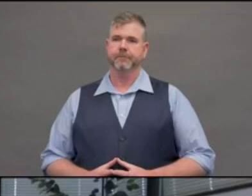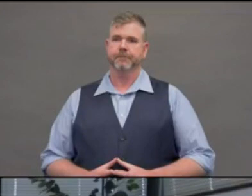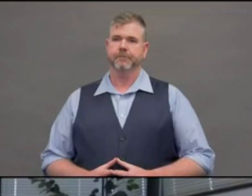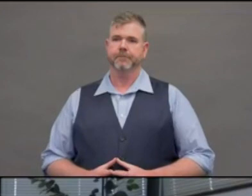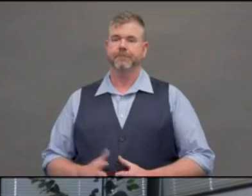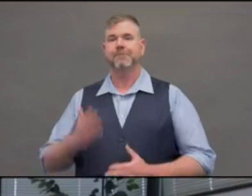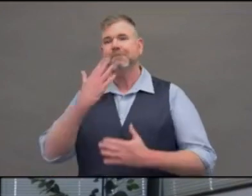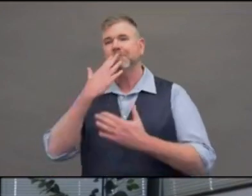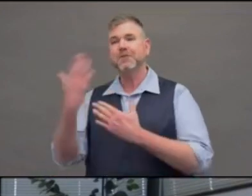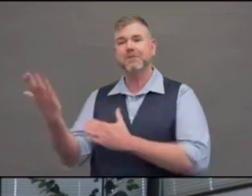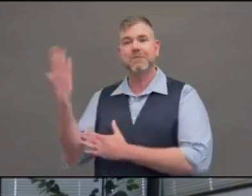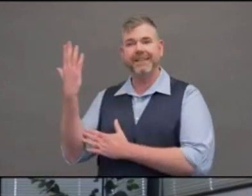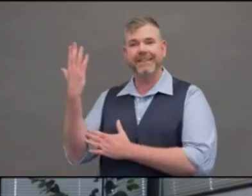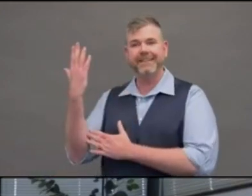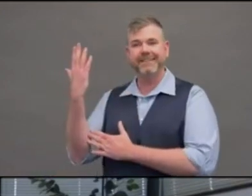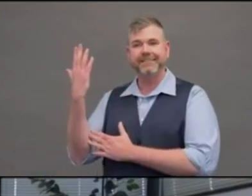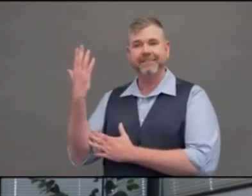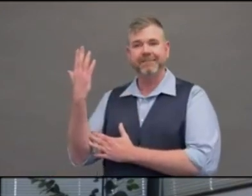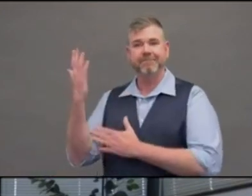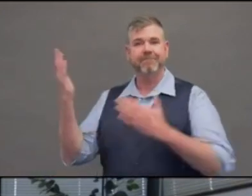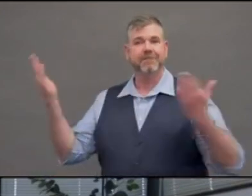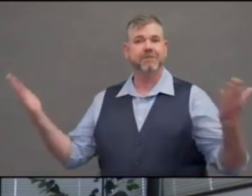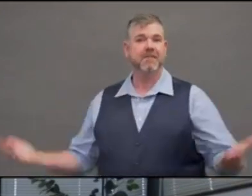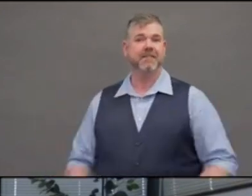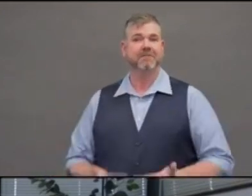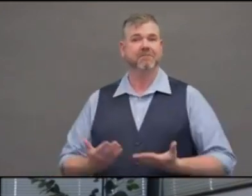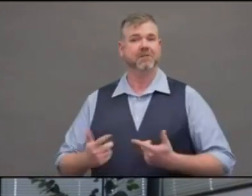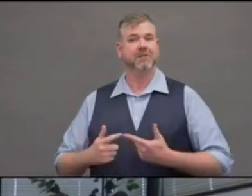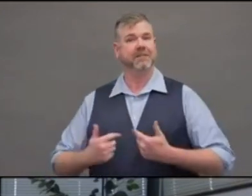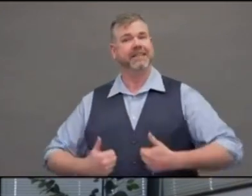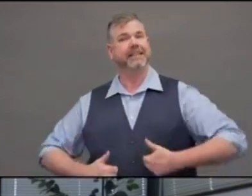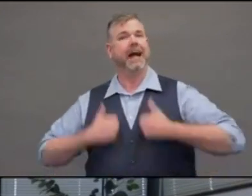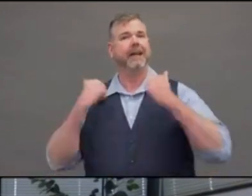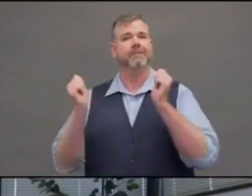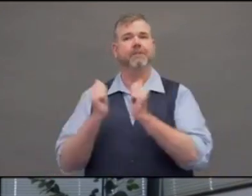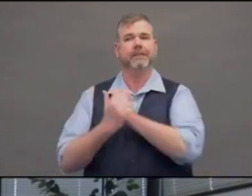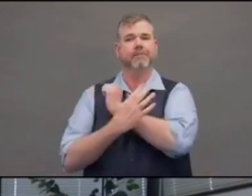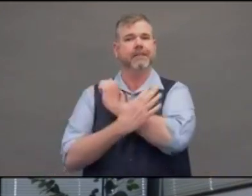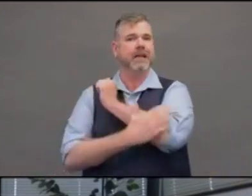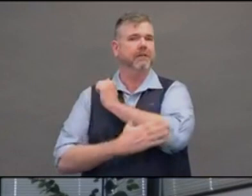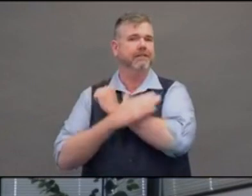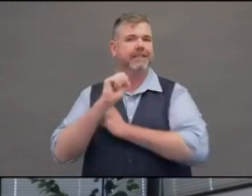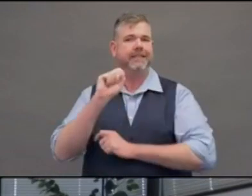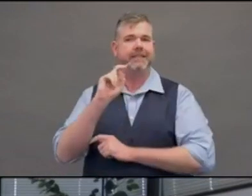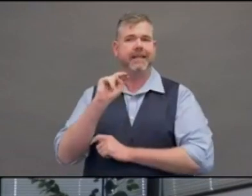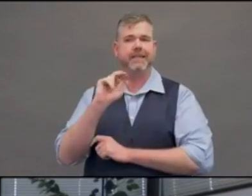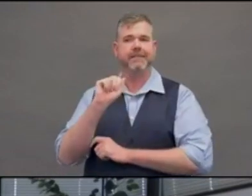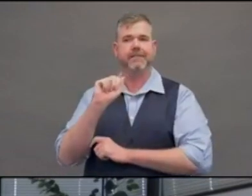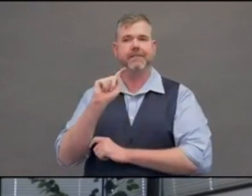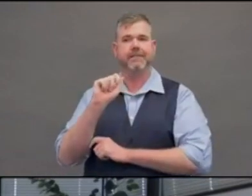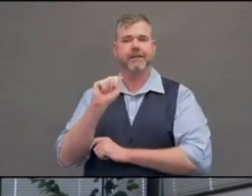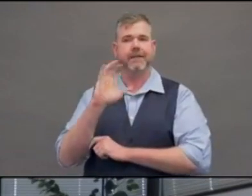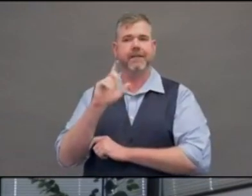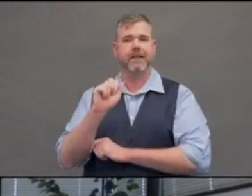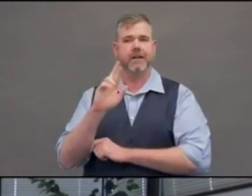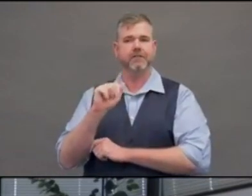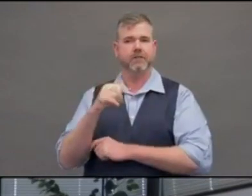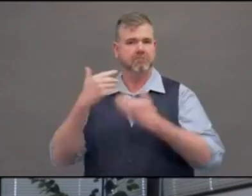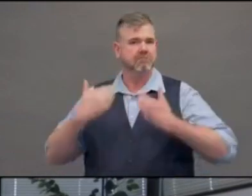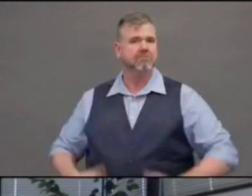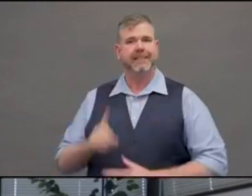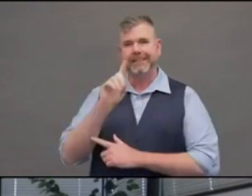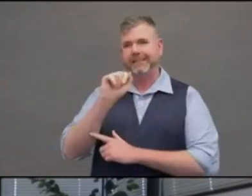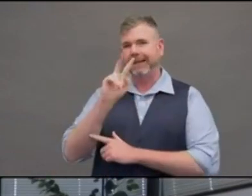Good morning and welcome to Live with the County of Santa Clara. My name is David Campos. I'm a Deputy County